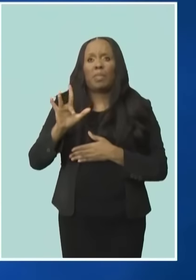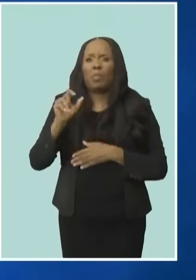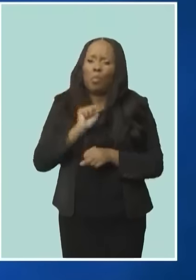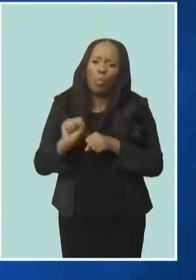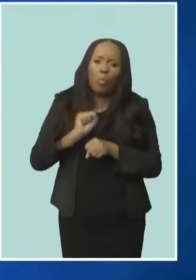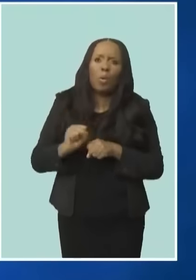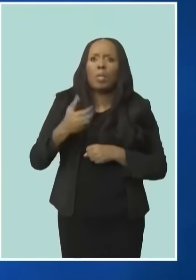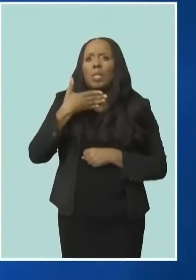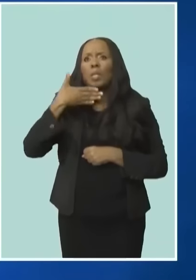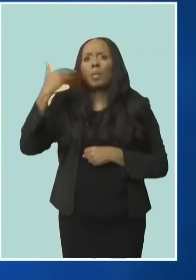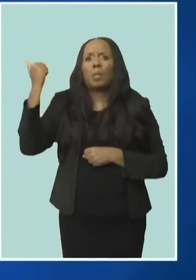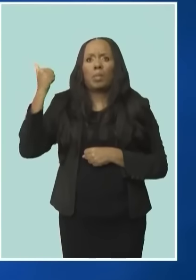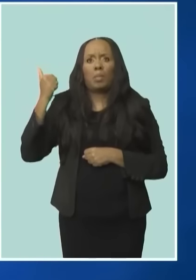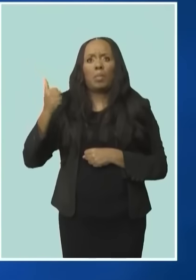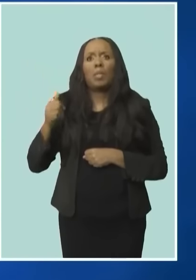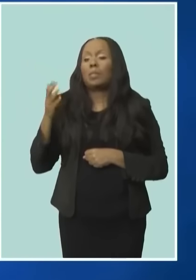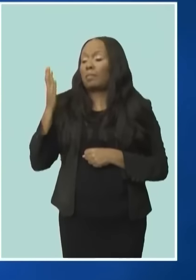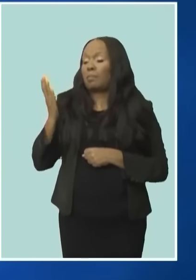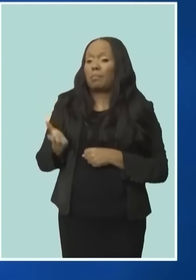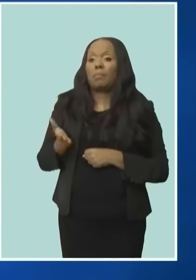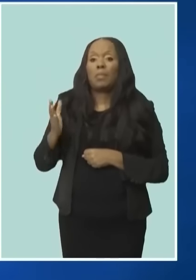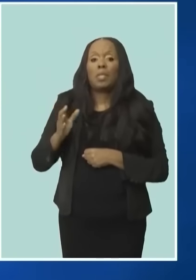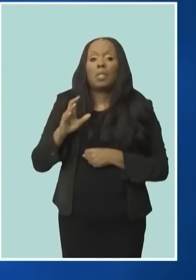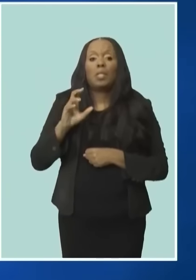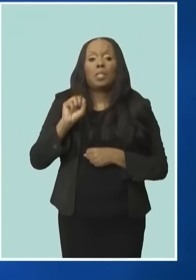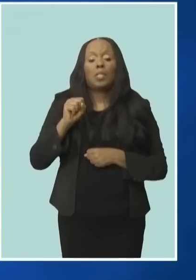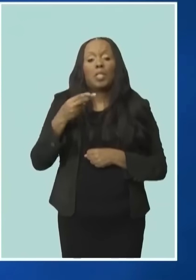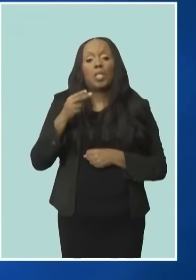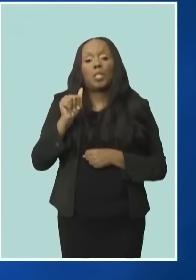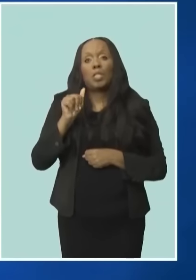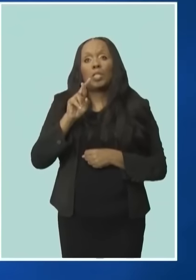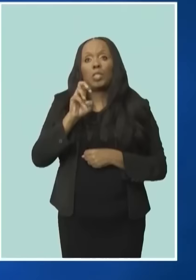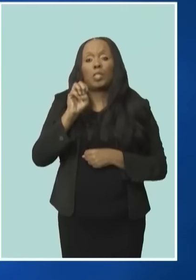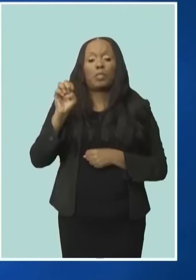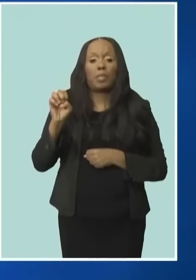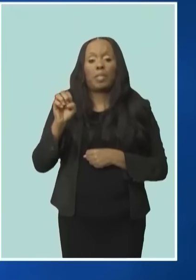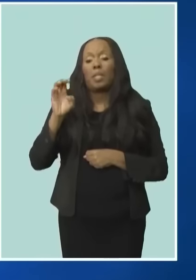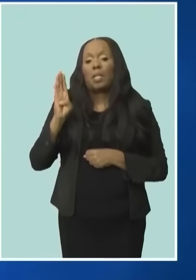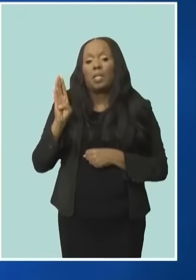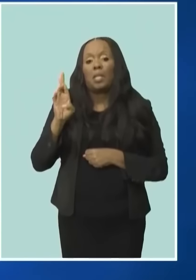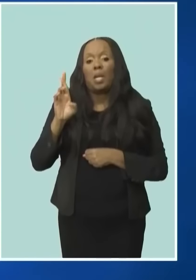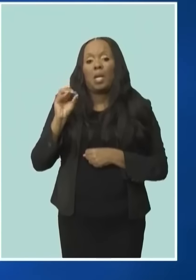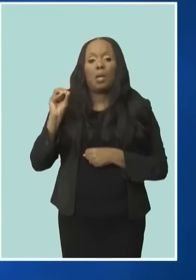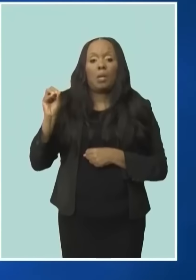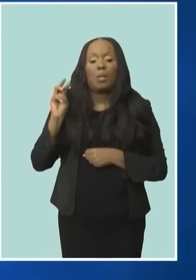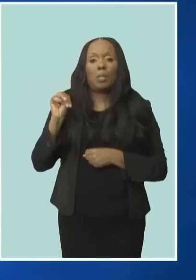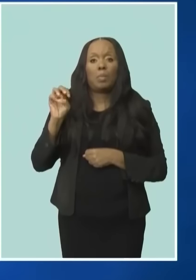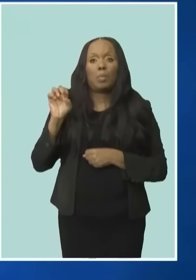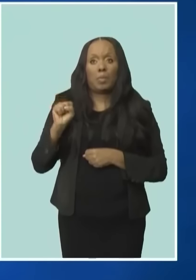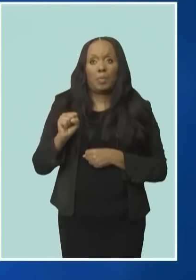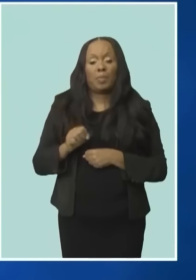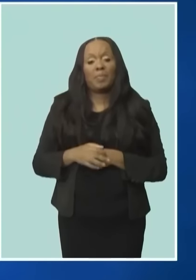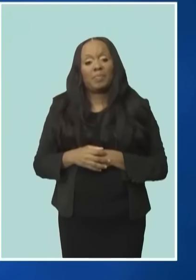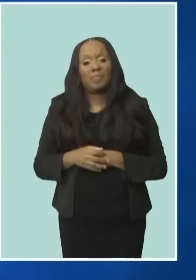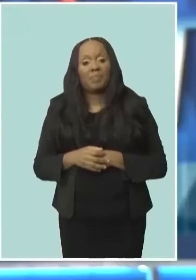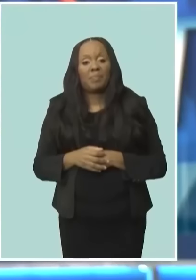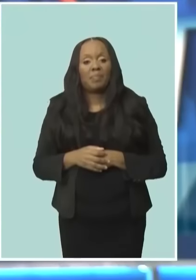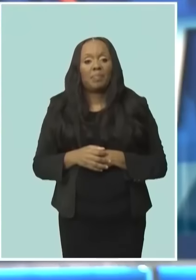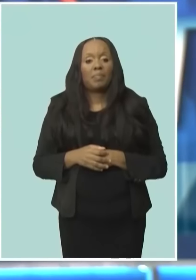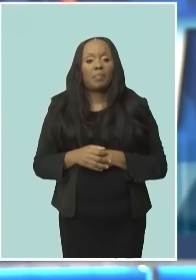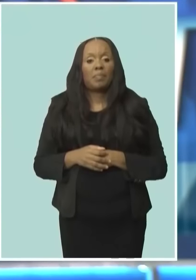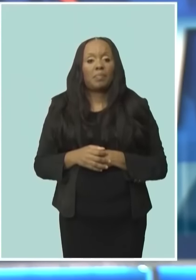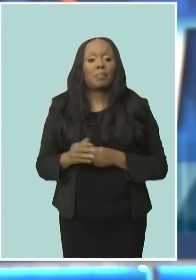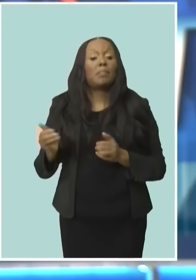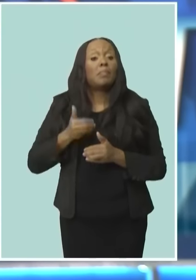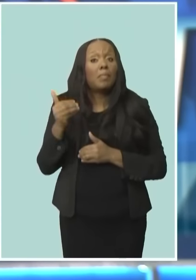The best recruit on parade was awarded to Shireen Brooms. Onesta Henry, CBC News.